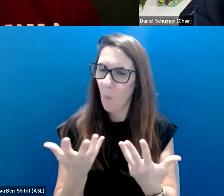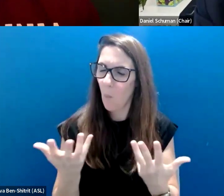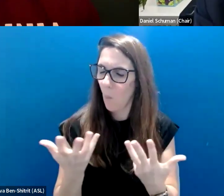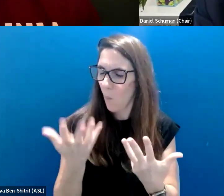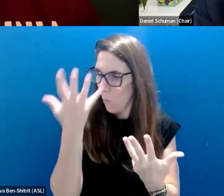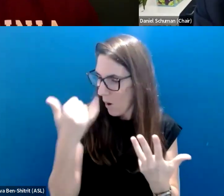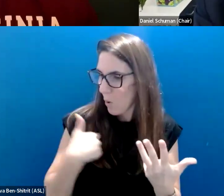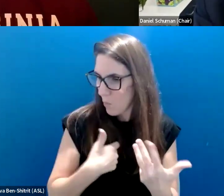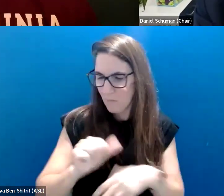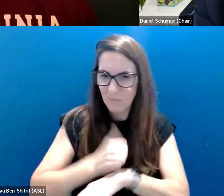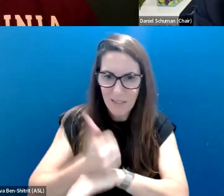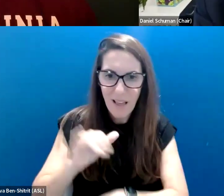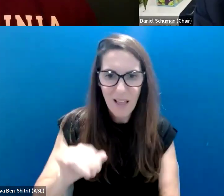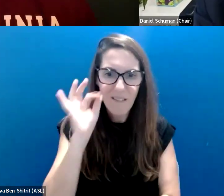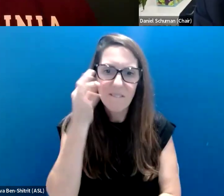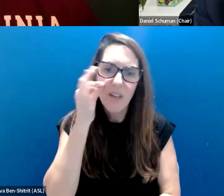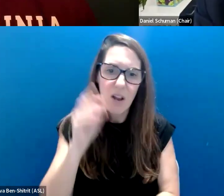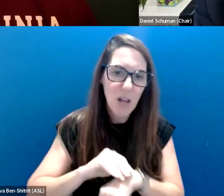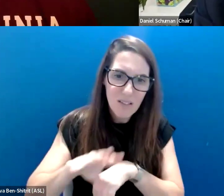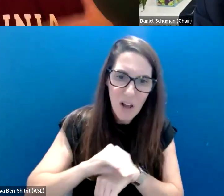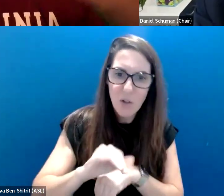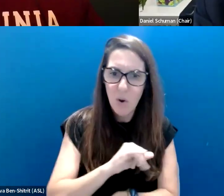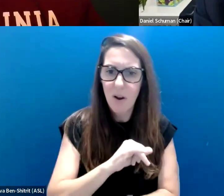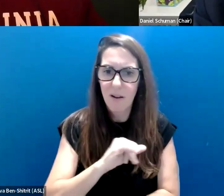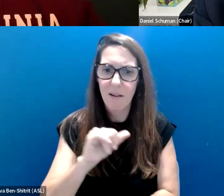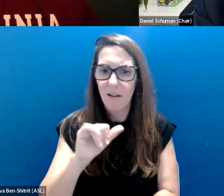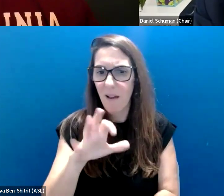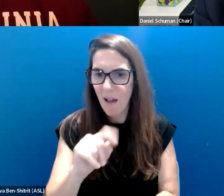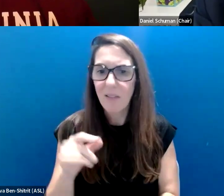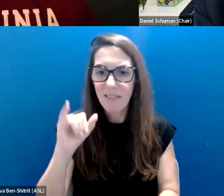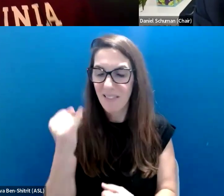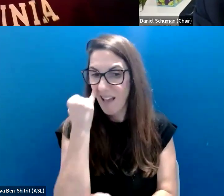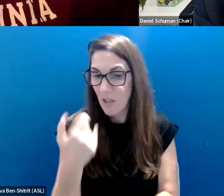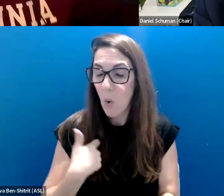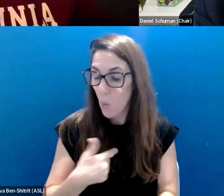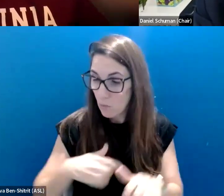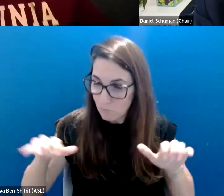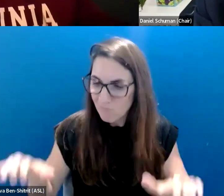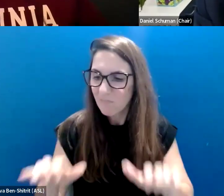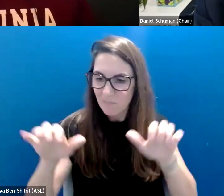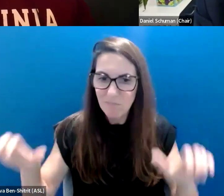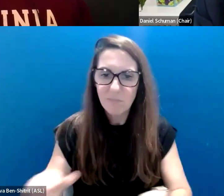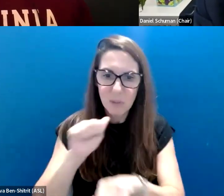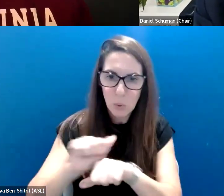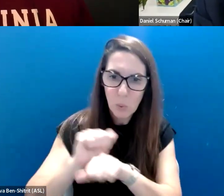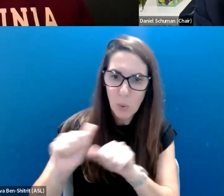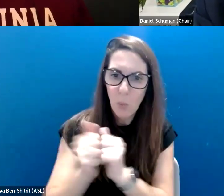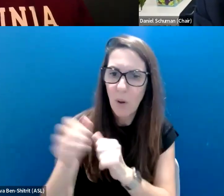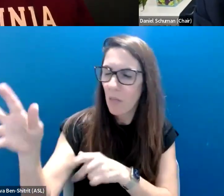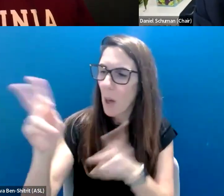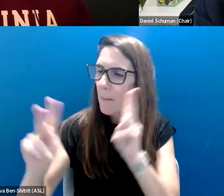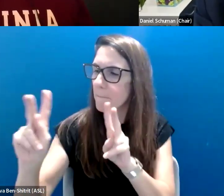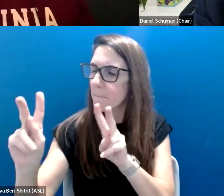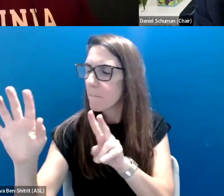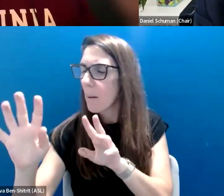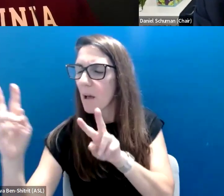Advisory Committee Act, right? This is the idea that we are doing work with public oversight, with the opportunity